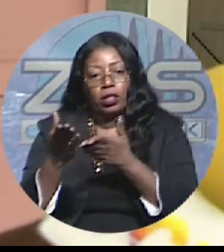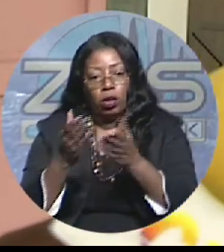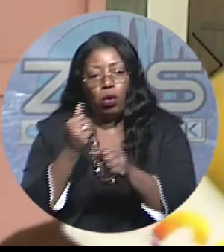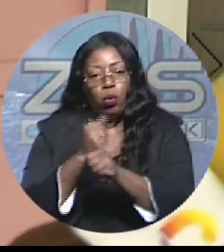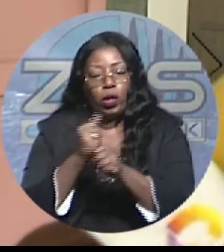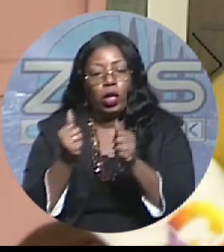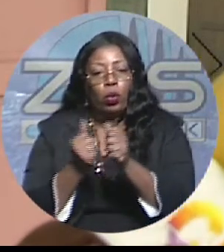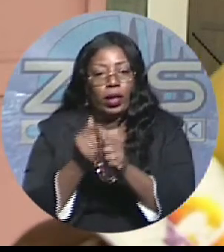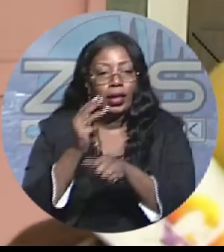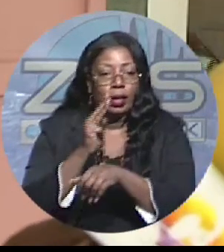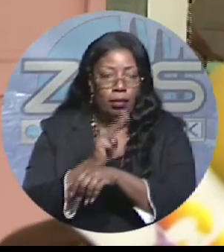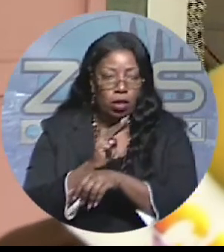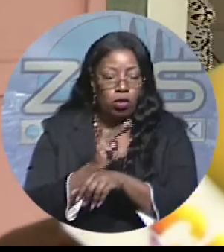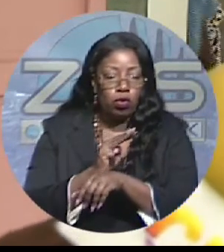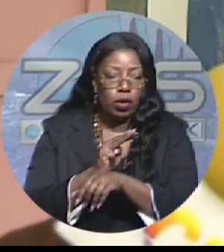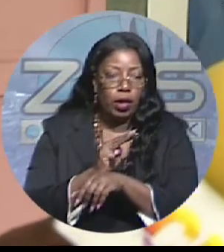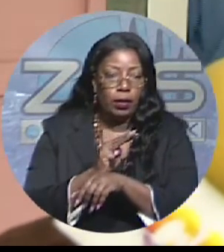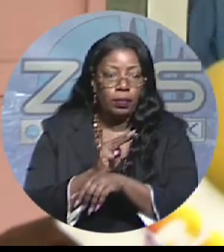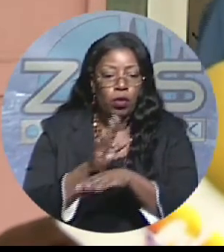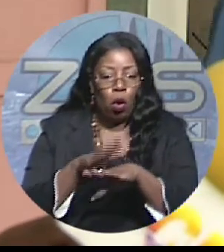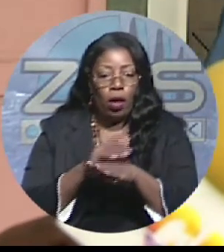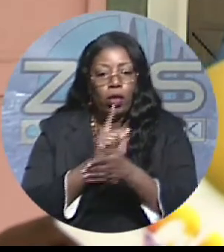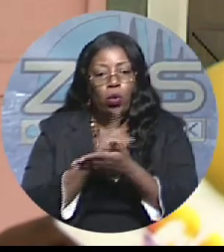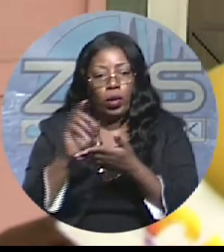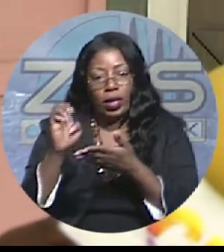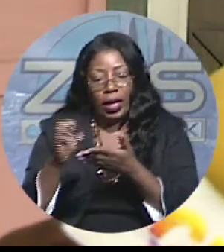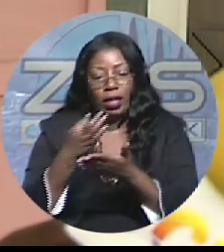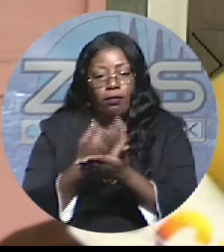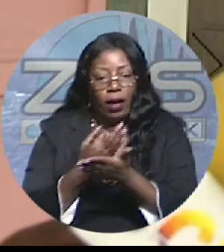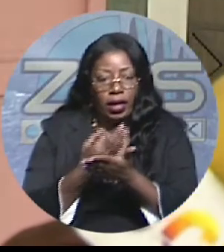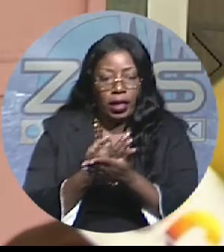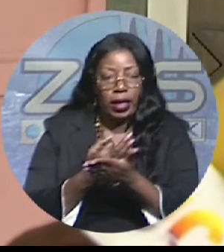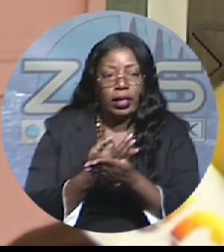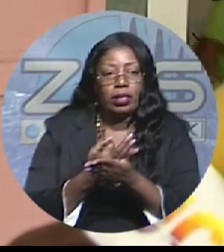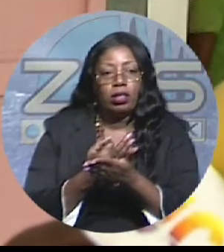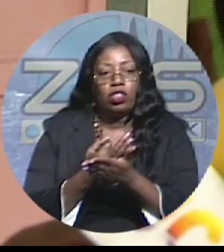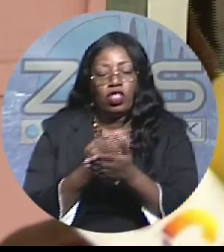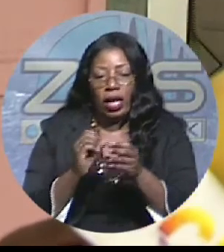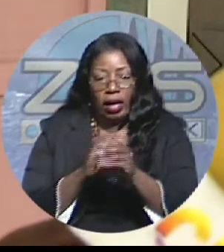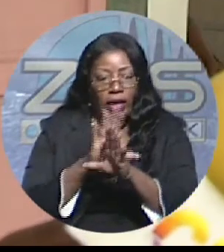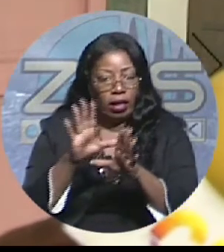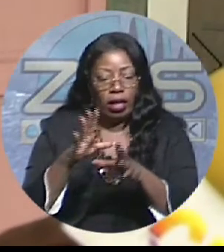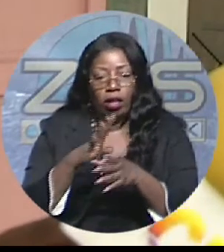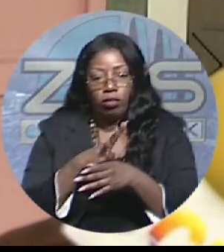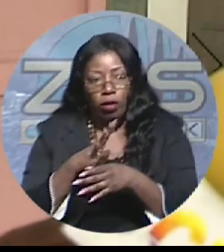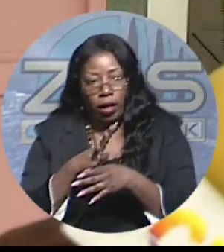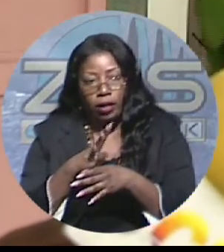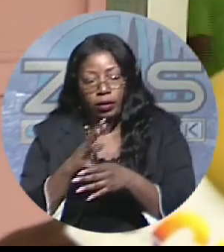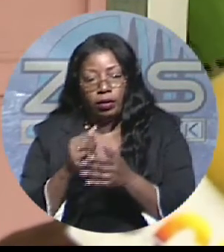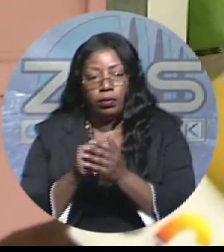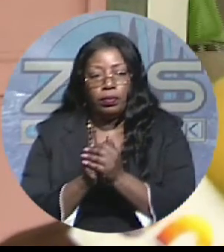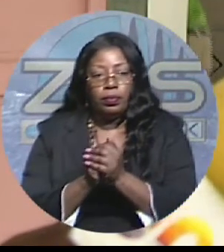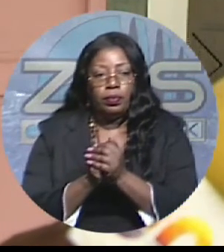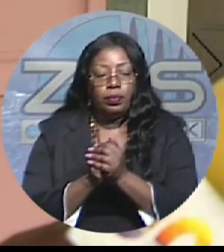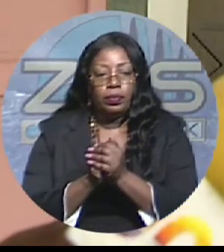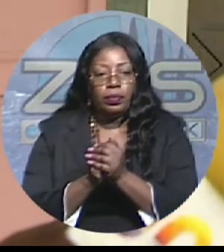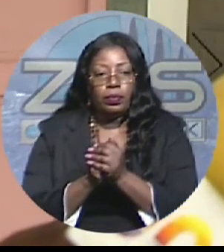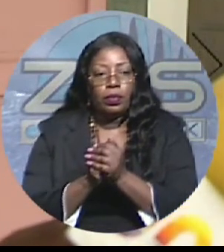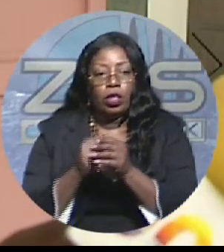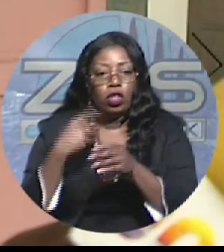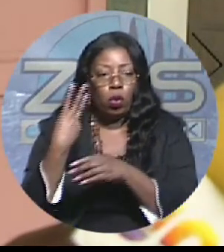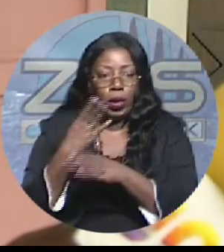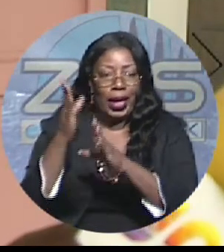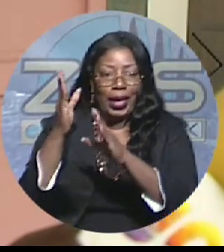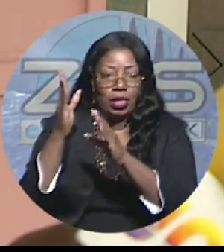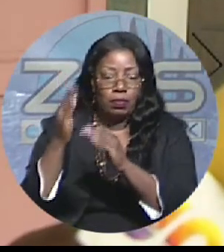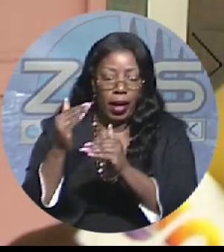ministry on the weekend, and finance already given all the financial clearance and so forth. And so we expect,